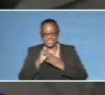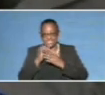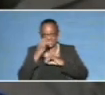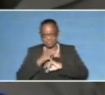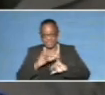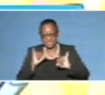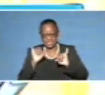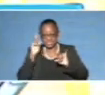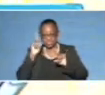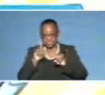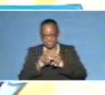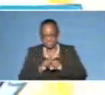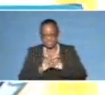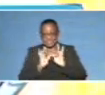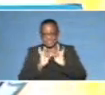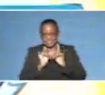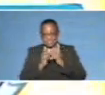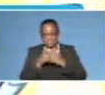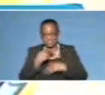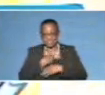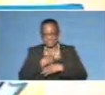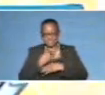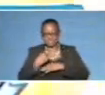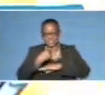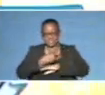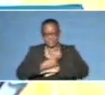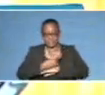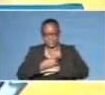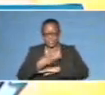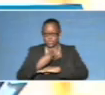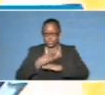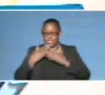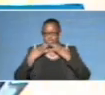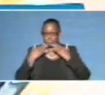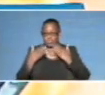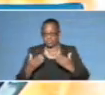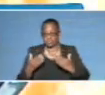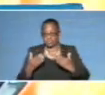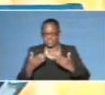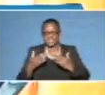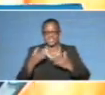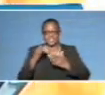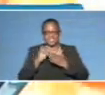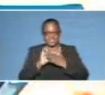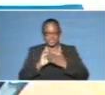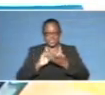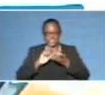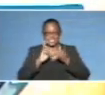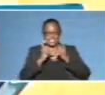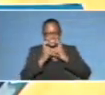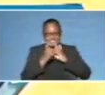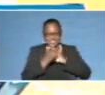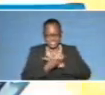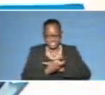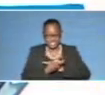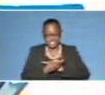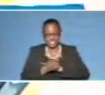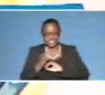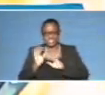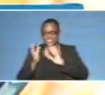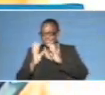agreement are still with us today. And so we are grateful that we can still turn to Loftus for